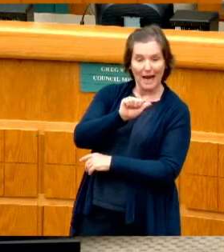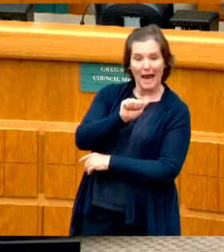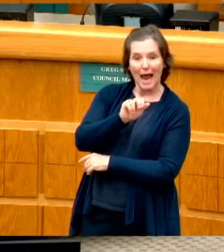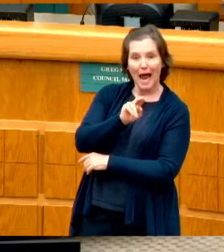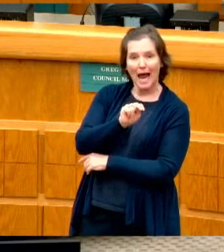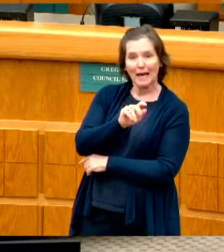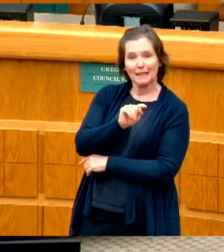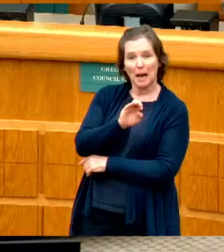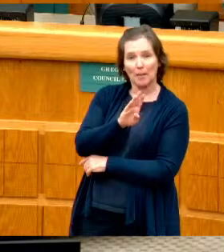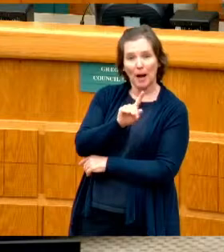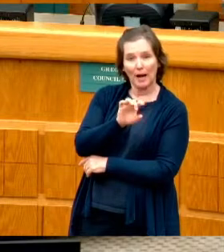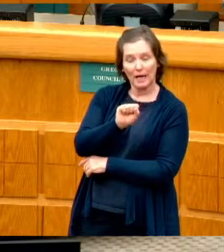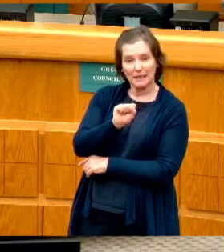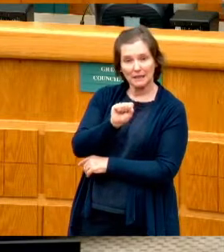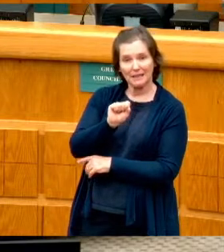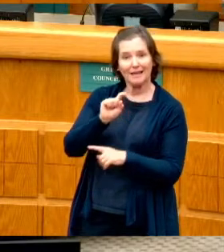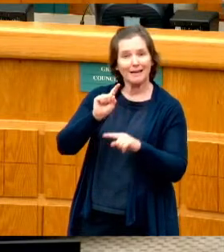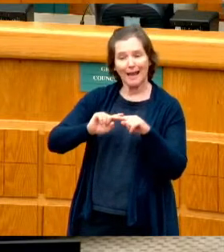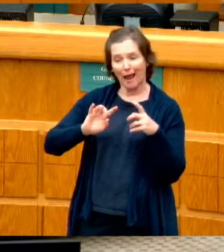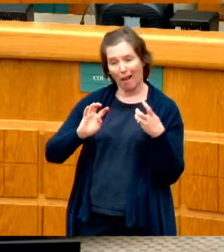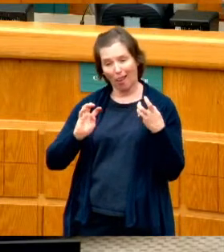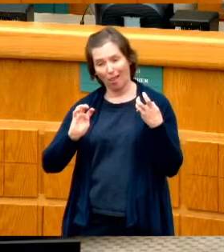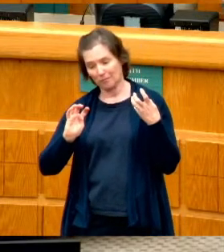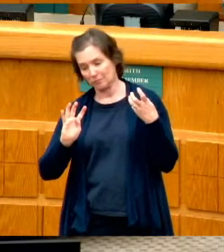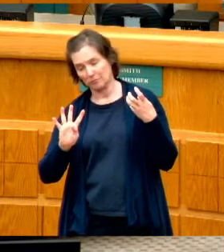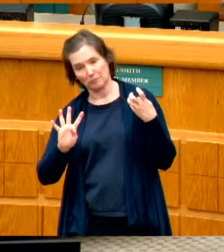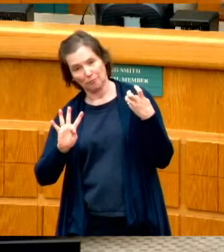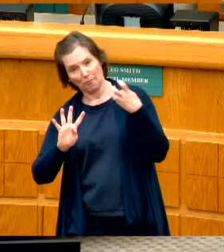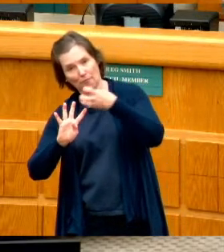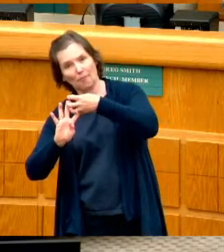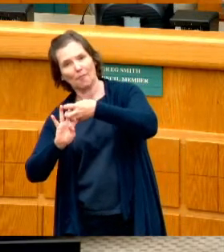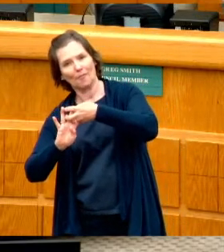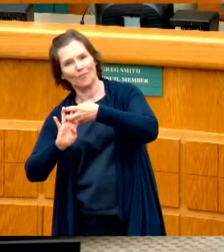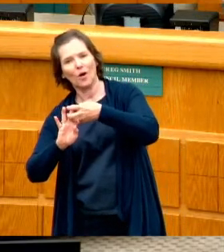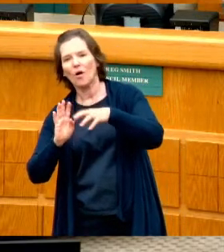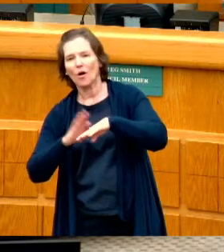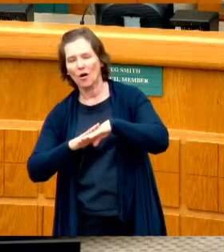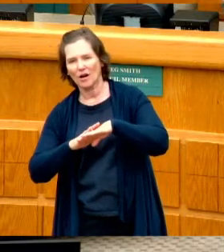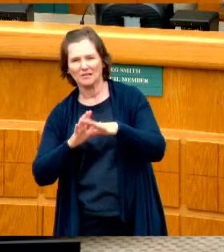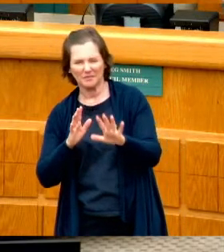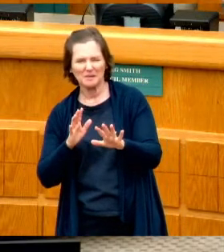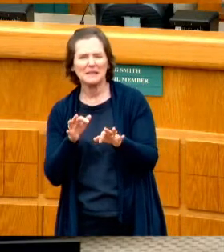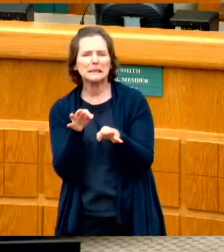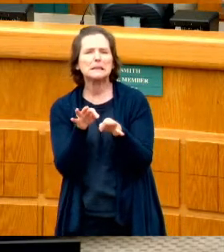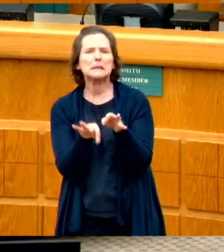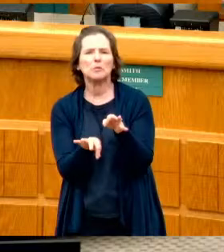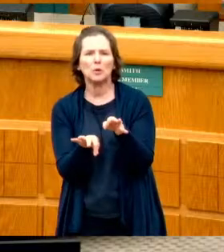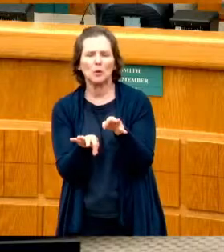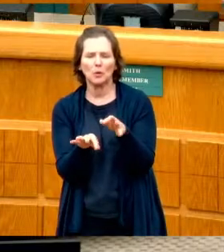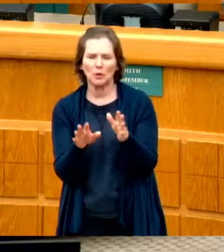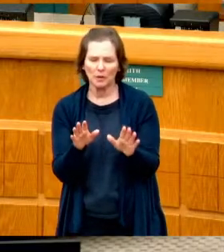longer fit. So this is just a very rudimentary example. It was